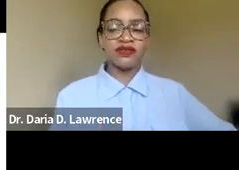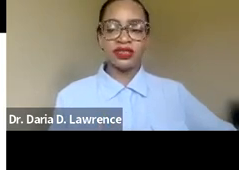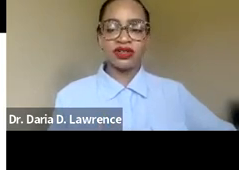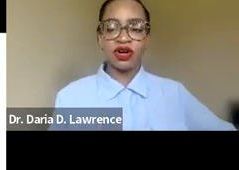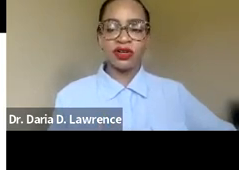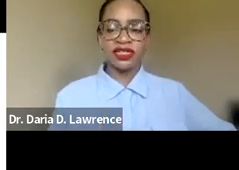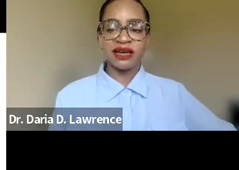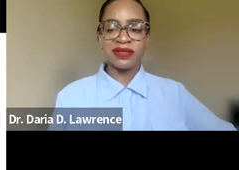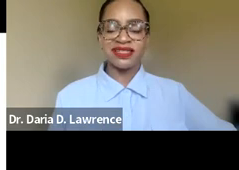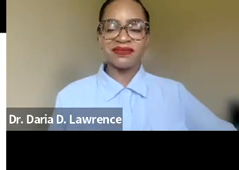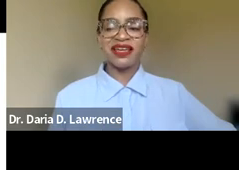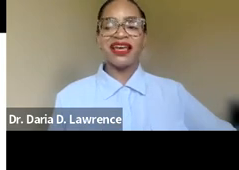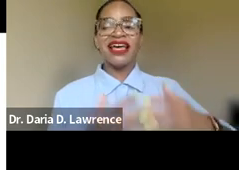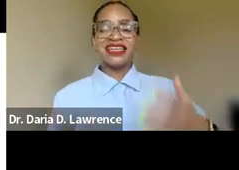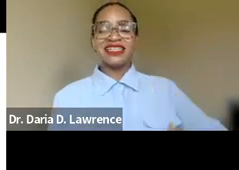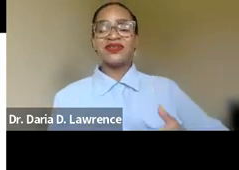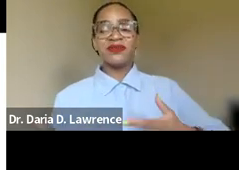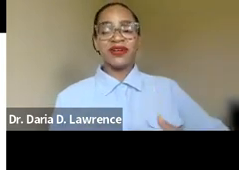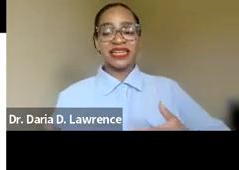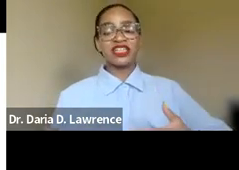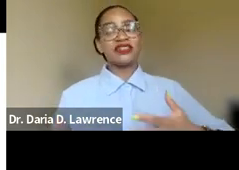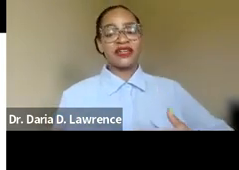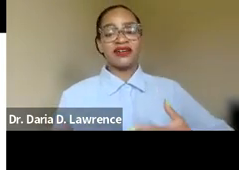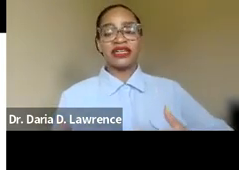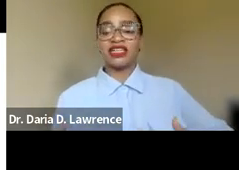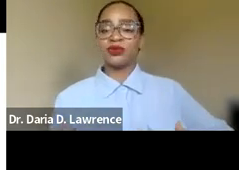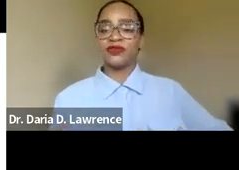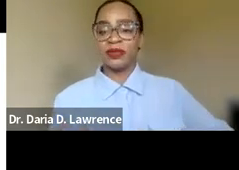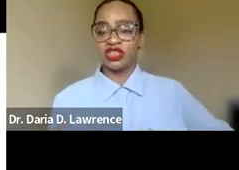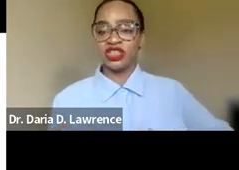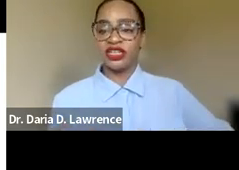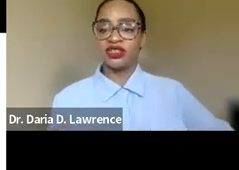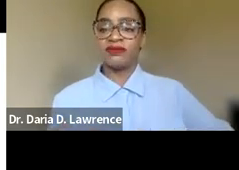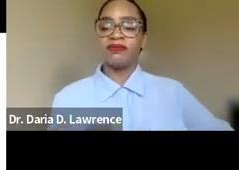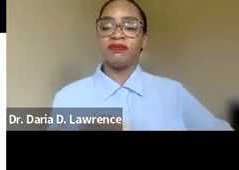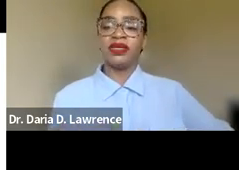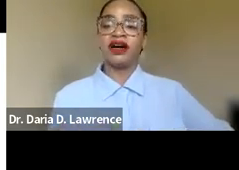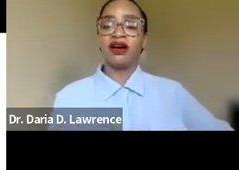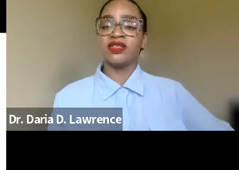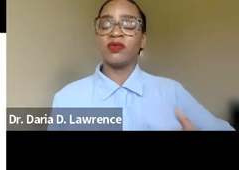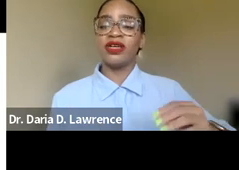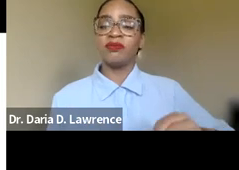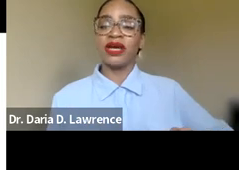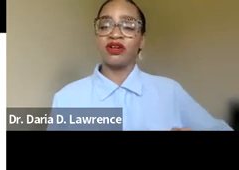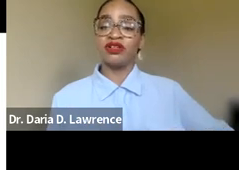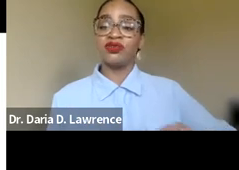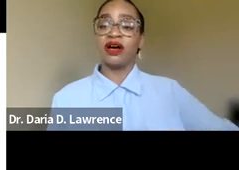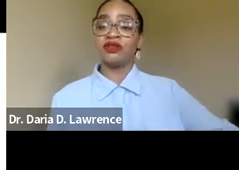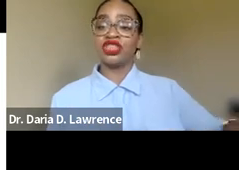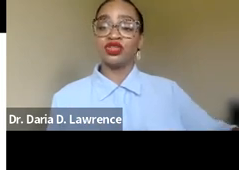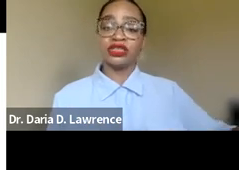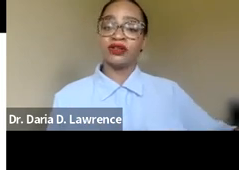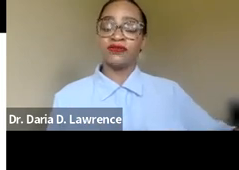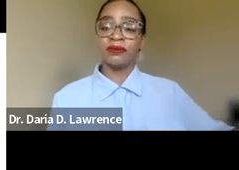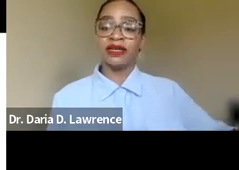And she never returned homework assignments. This student was actually found eligible for special education because when we compared her to